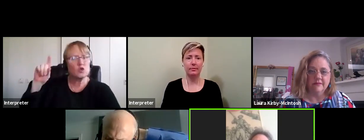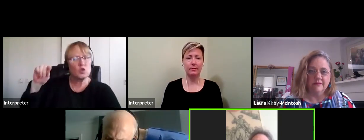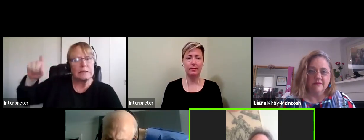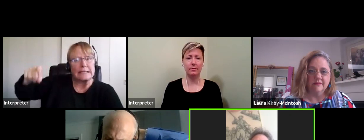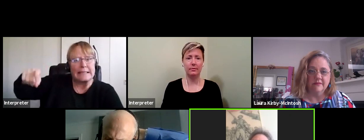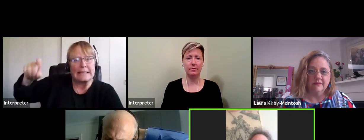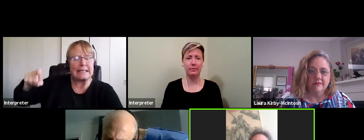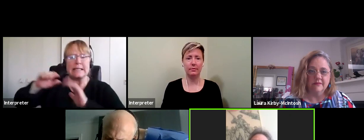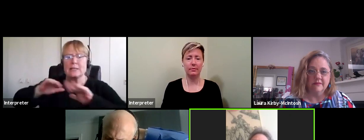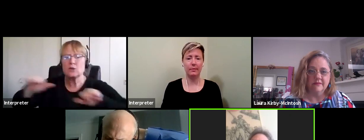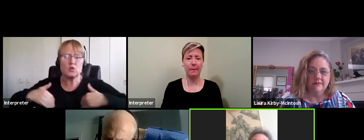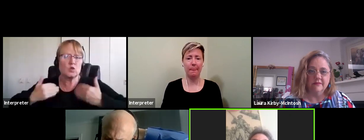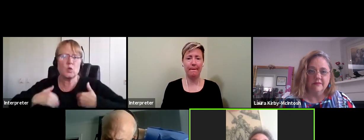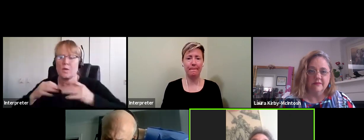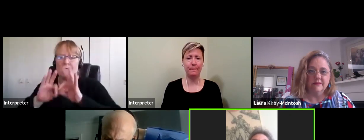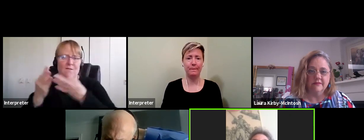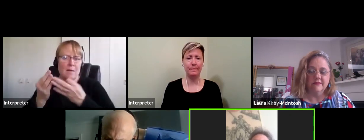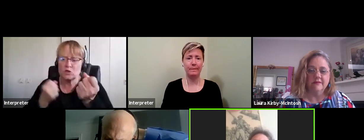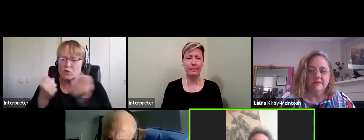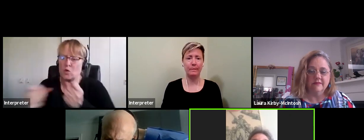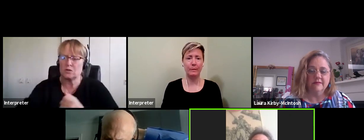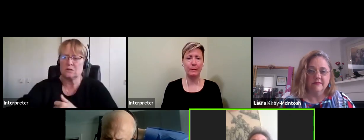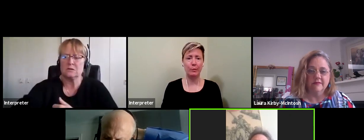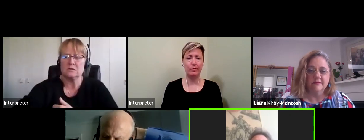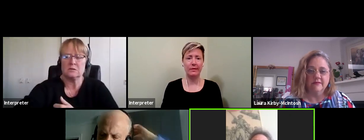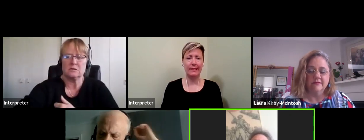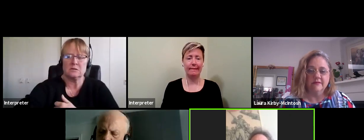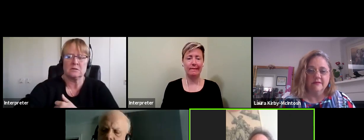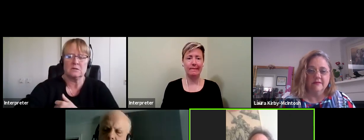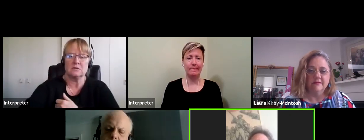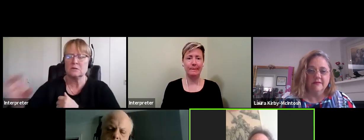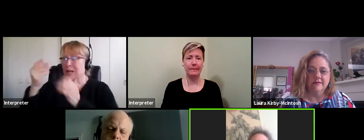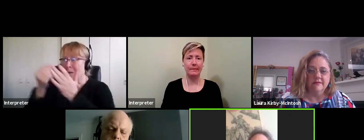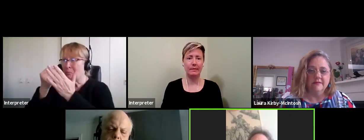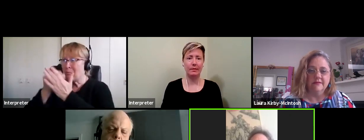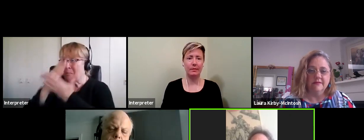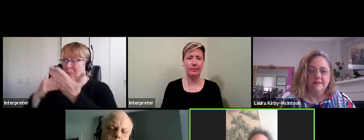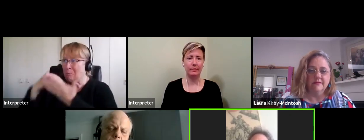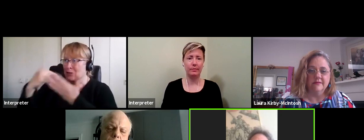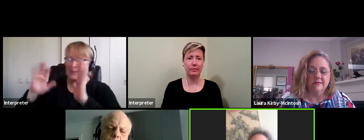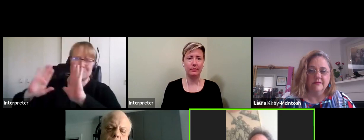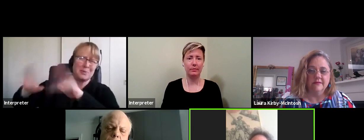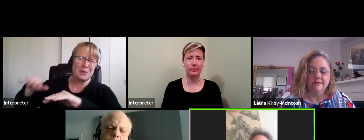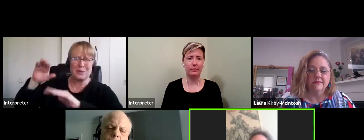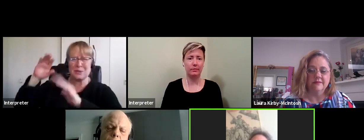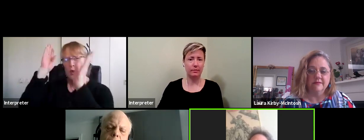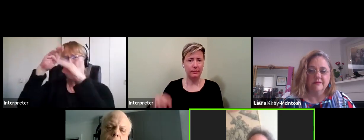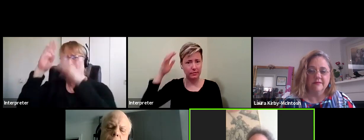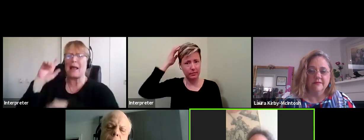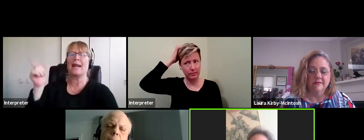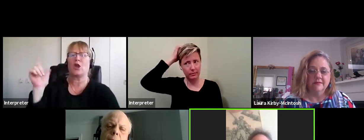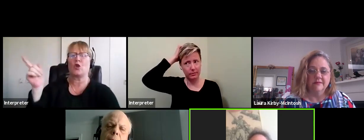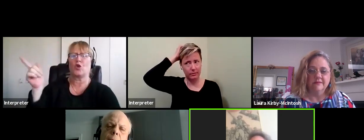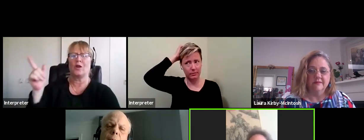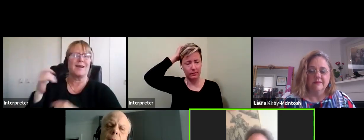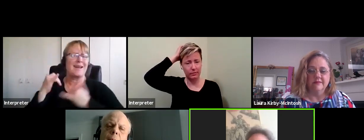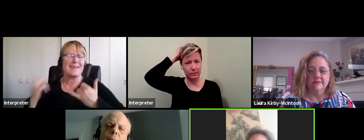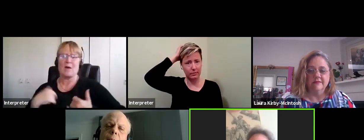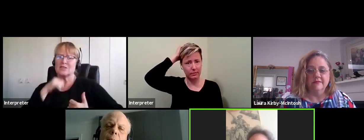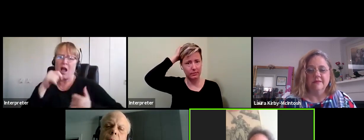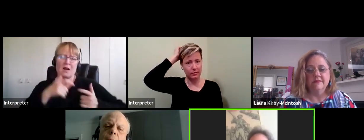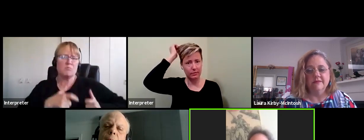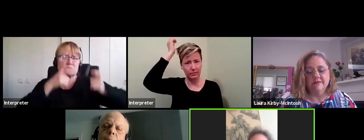children and youth and their families in your community. And we need to say, don't worry about your budgets. That will come later. This is not about silos. It's